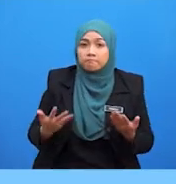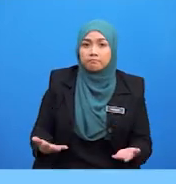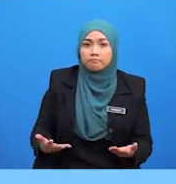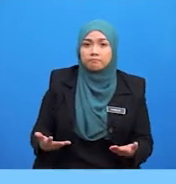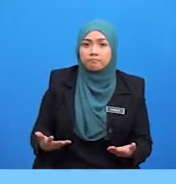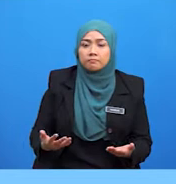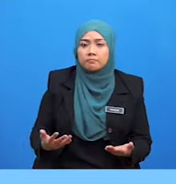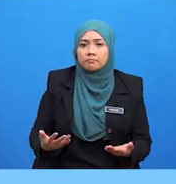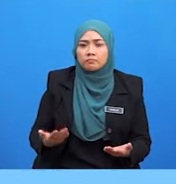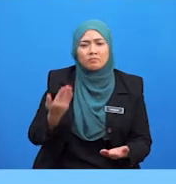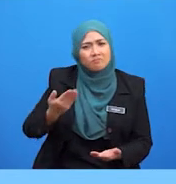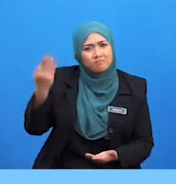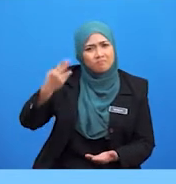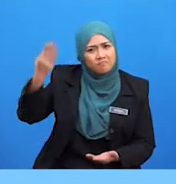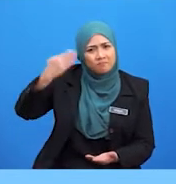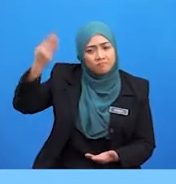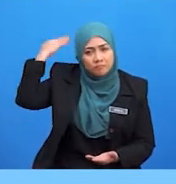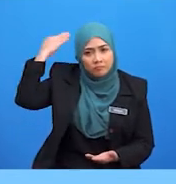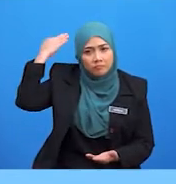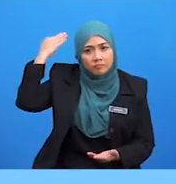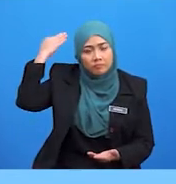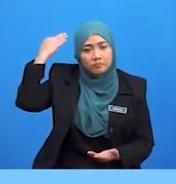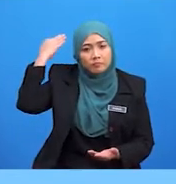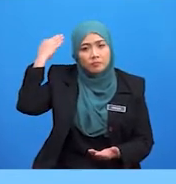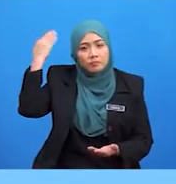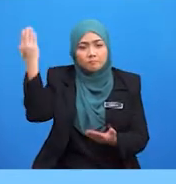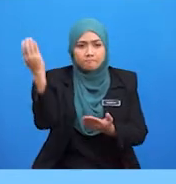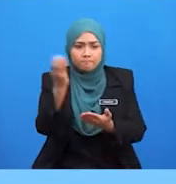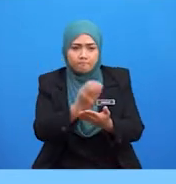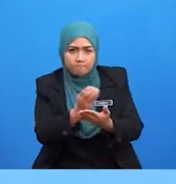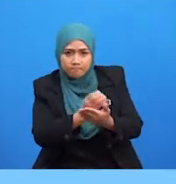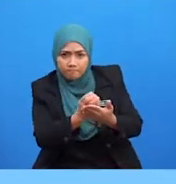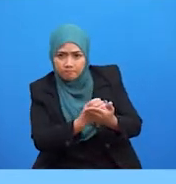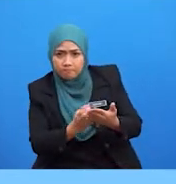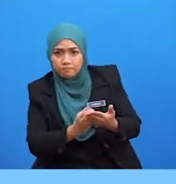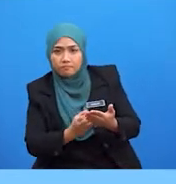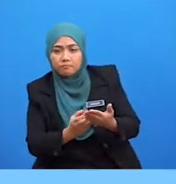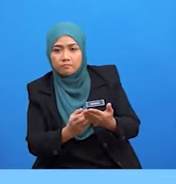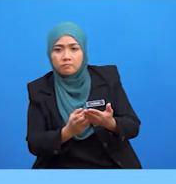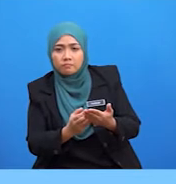However, the history of how it was created goes way back.